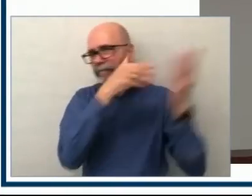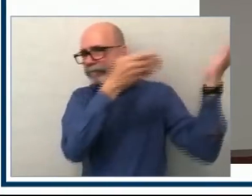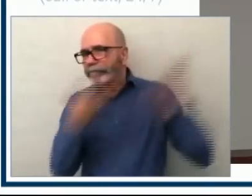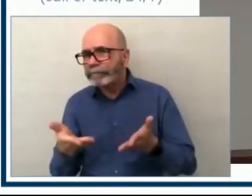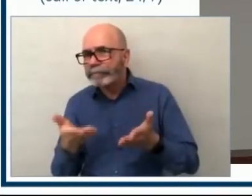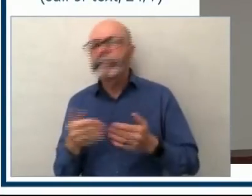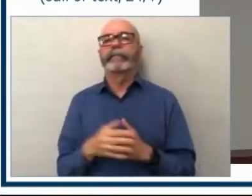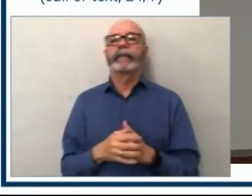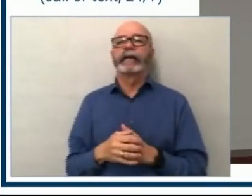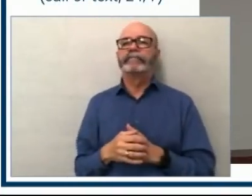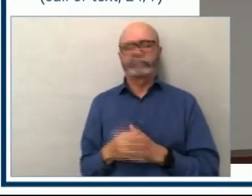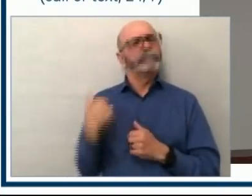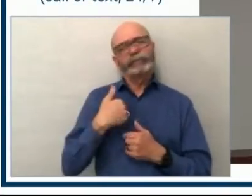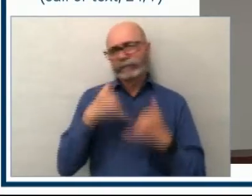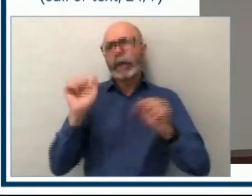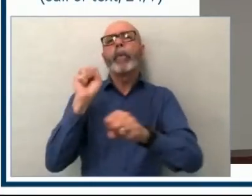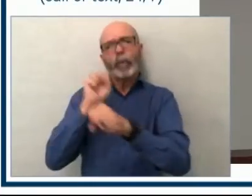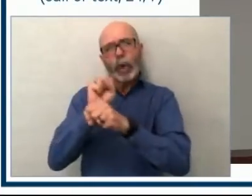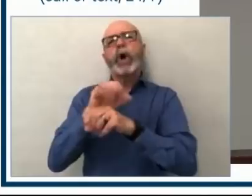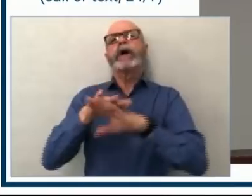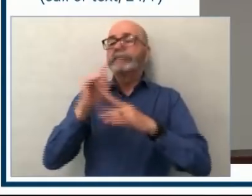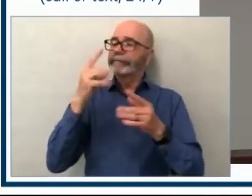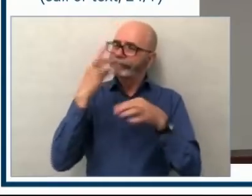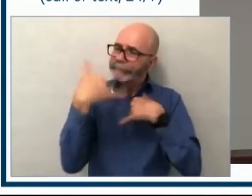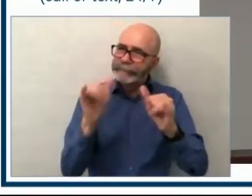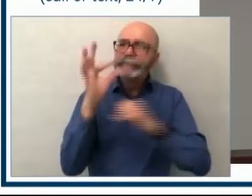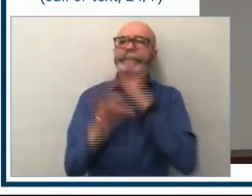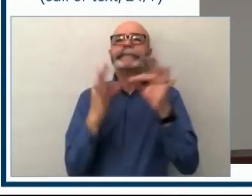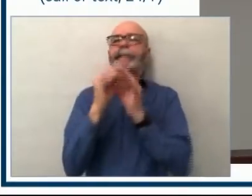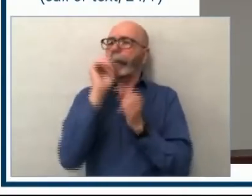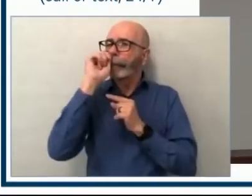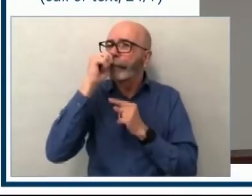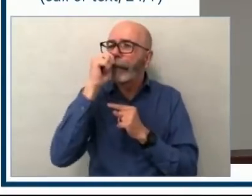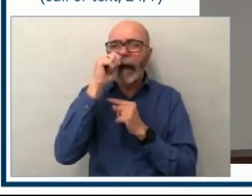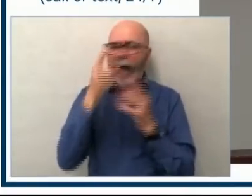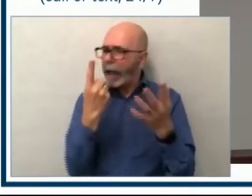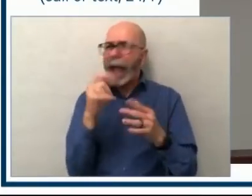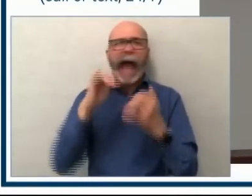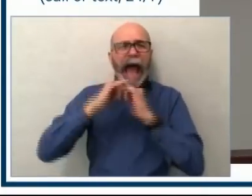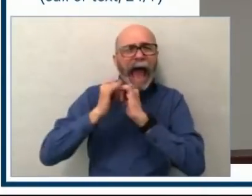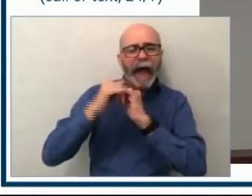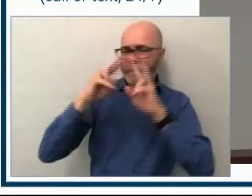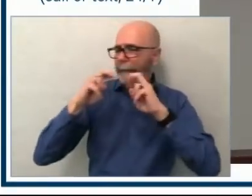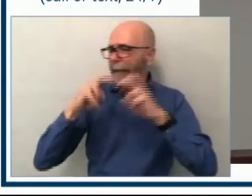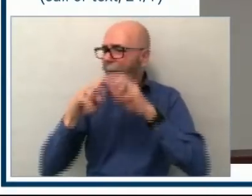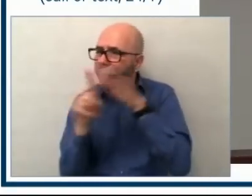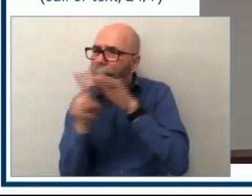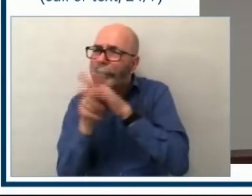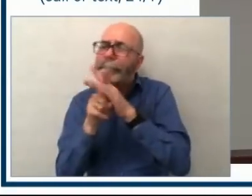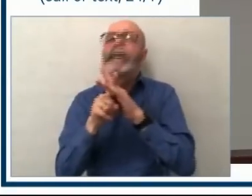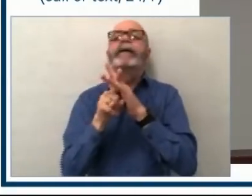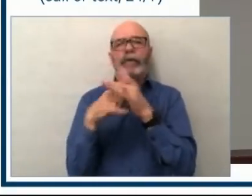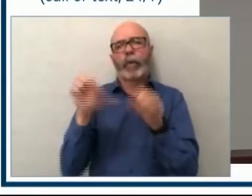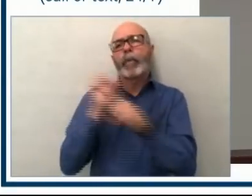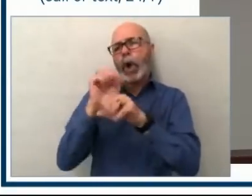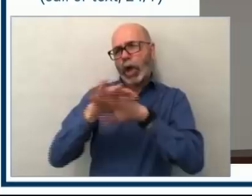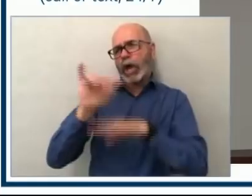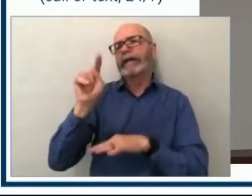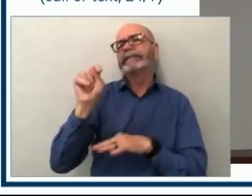examining our testing strategy around the province. It has and continues to be a key component of our overall COVID